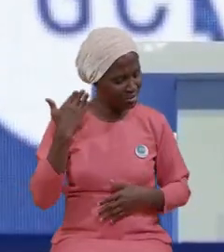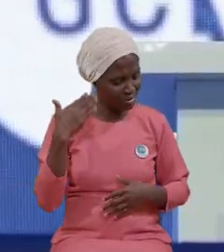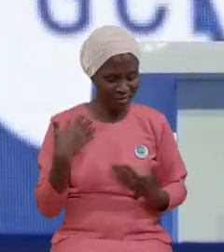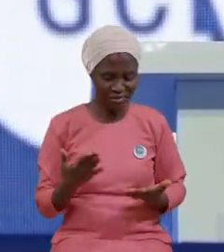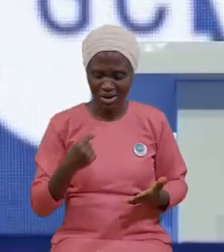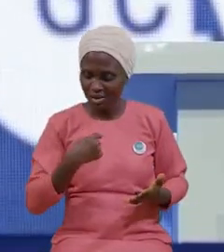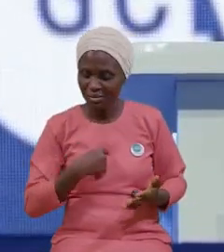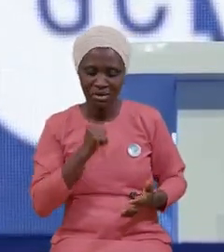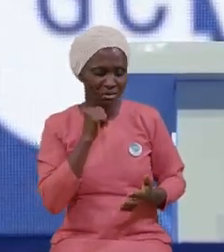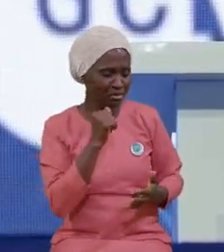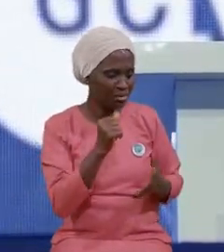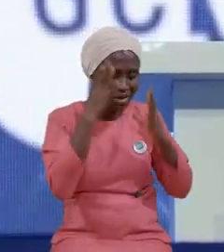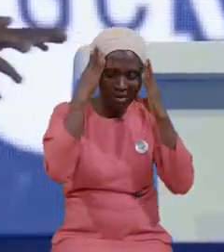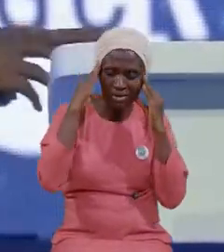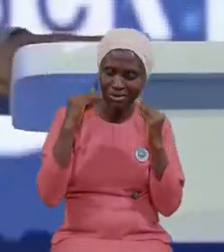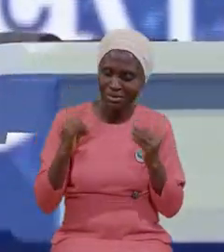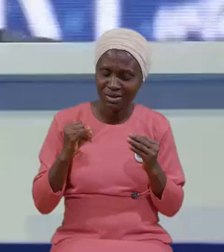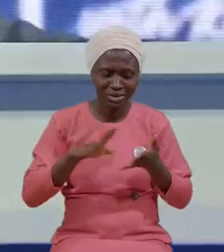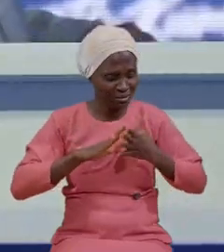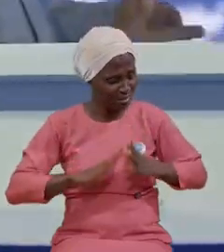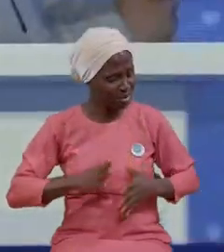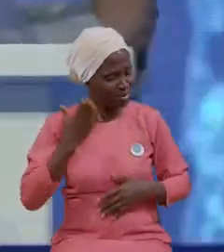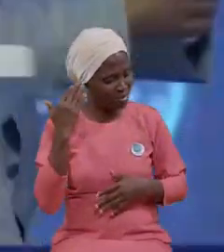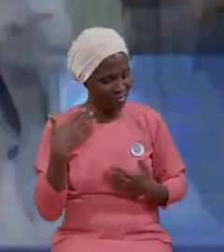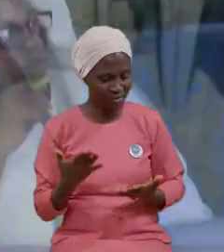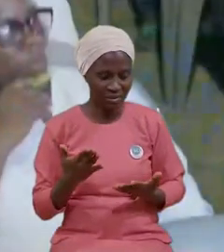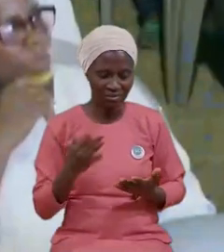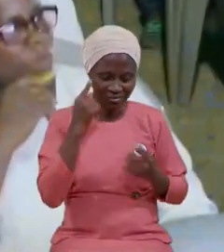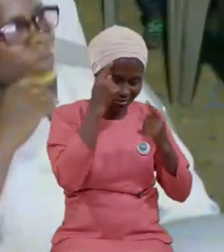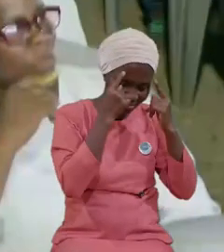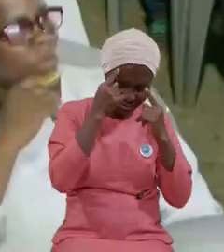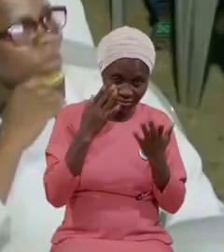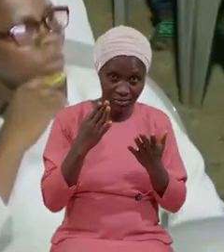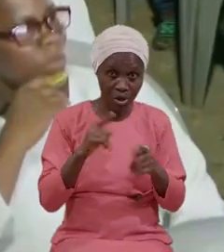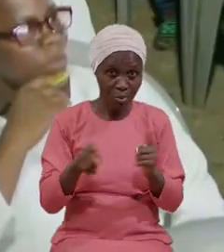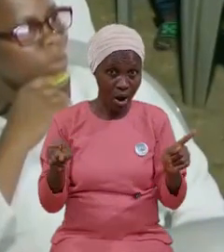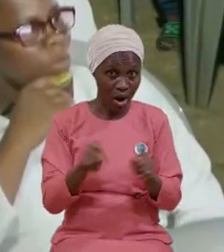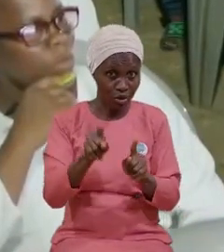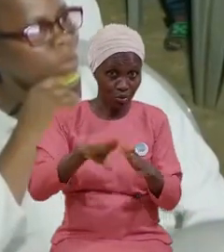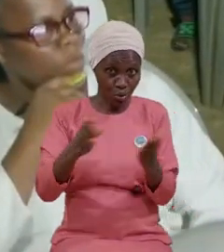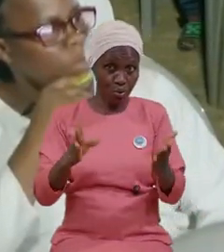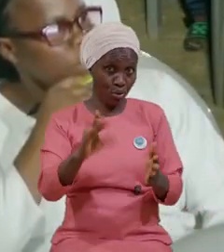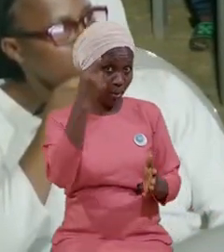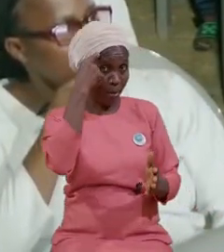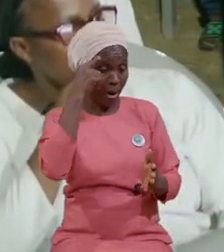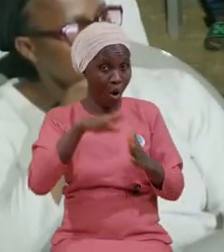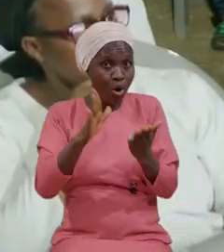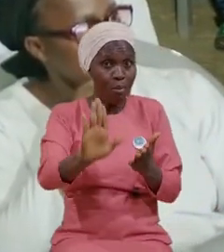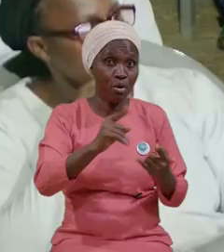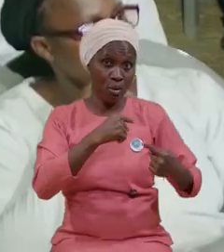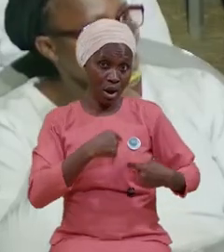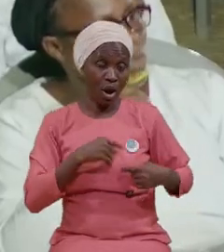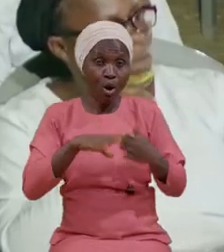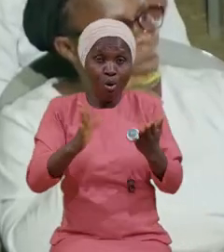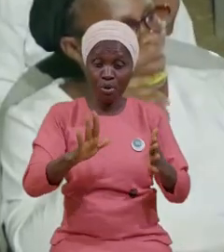not been experiencing peace. As you open your mind and open your heart and open your